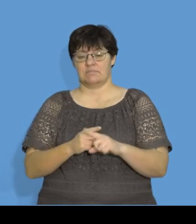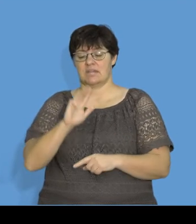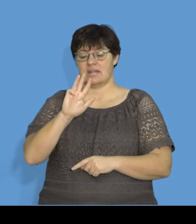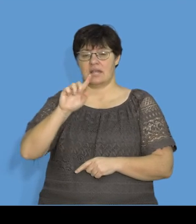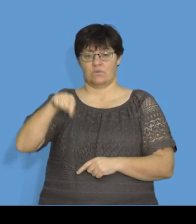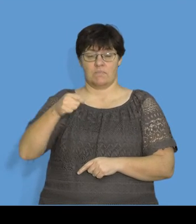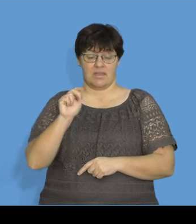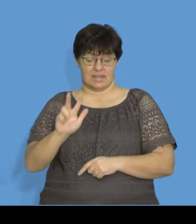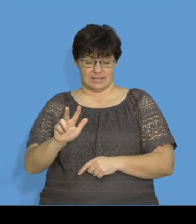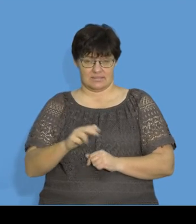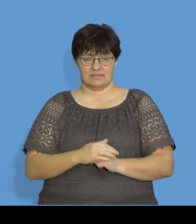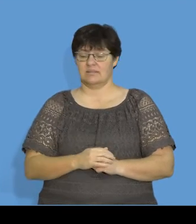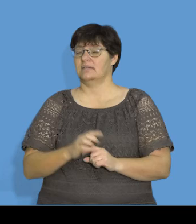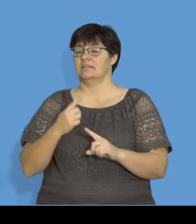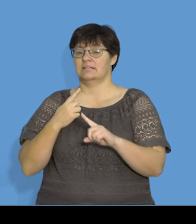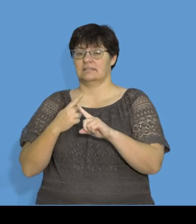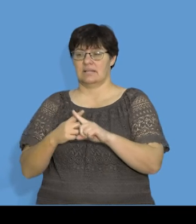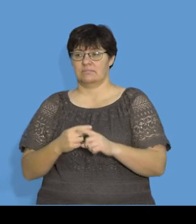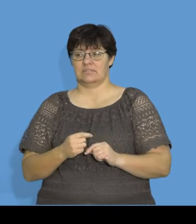times 9,8